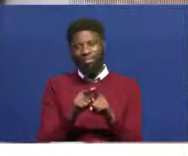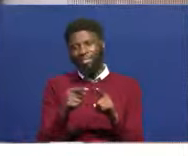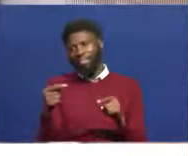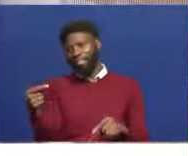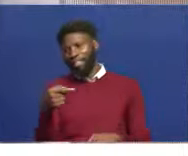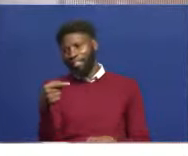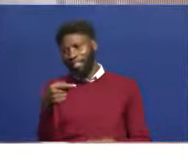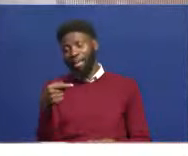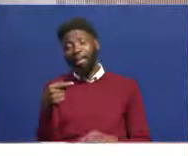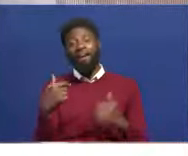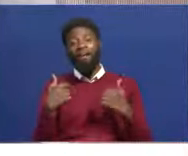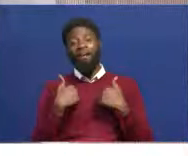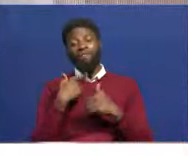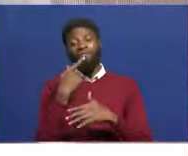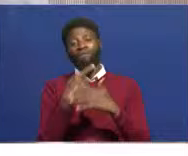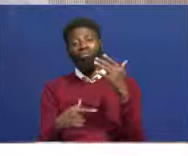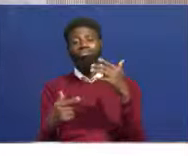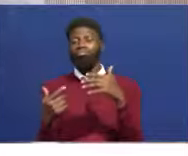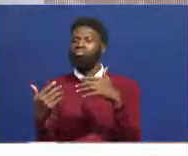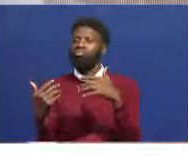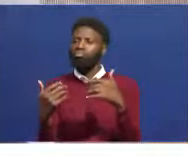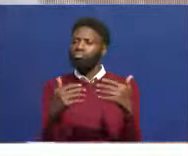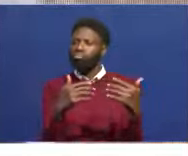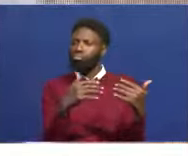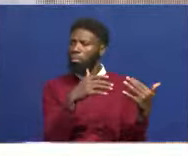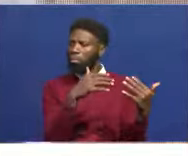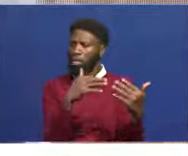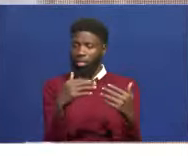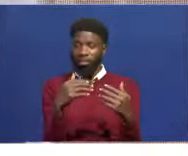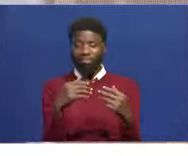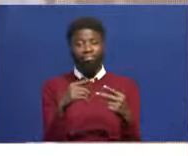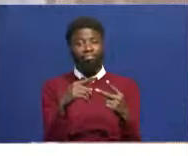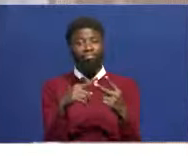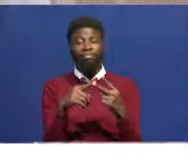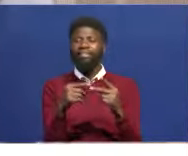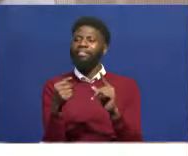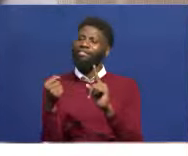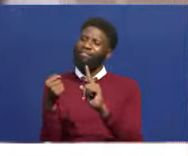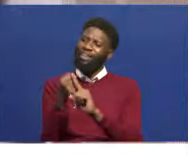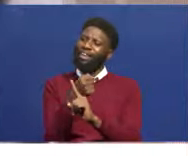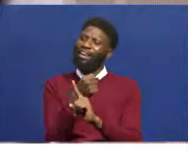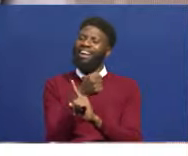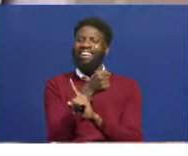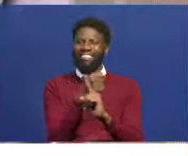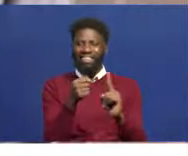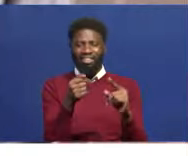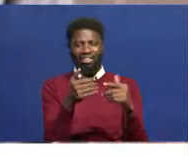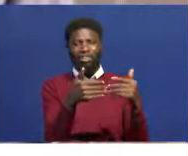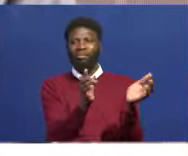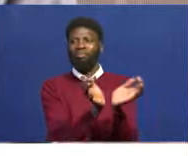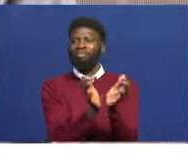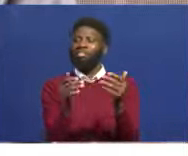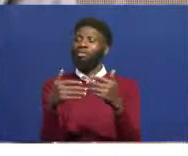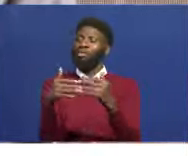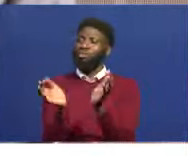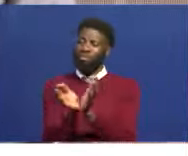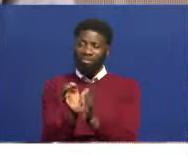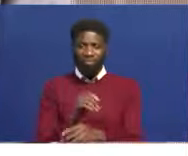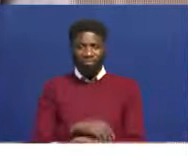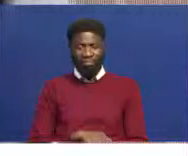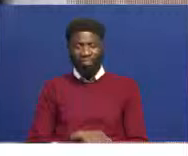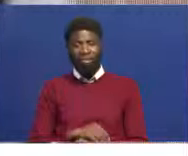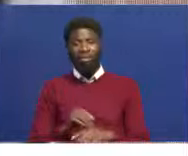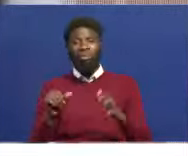engulfed in conflict and violence among our communities. All these crises need